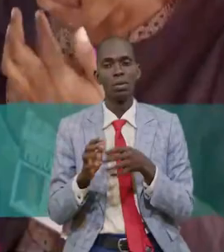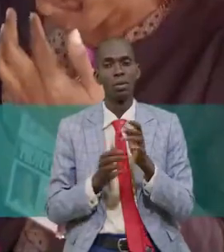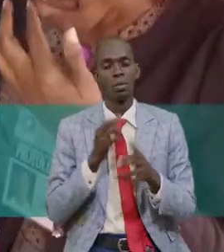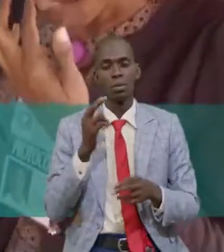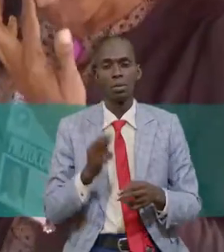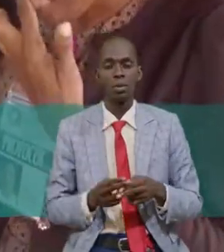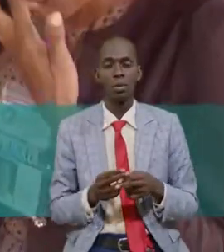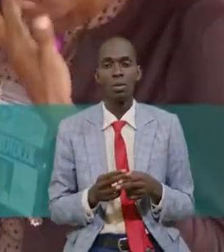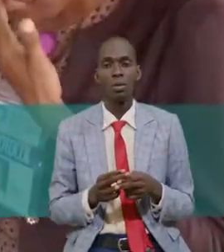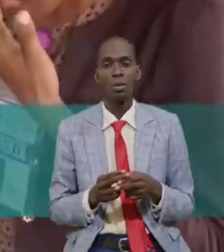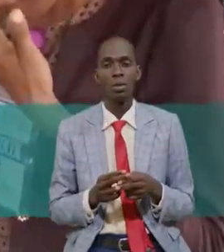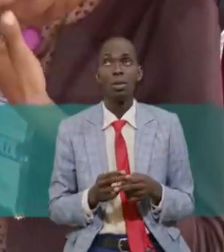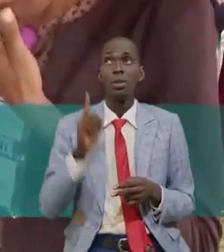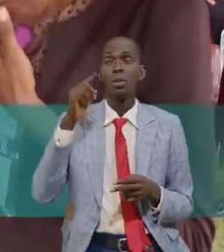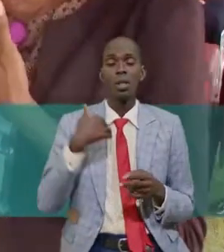He lift you higher.